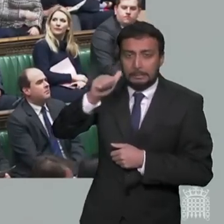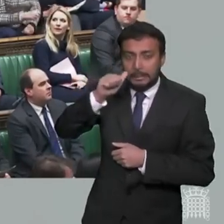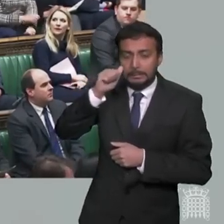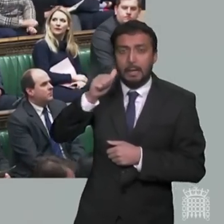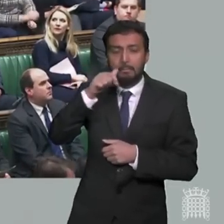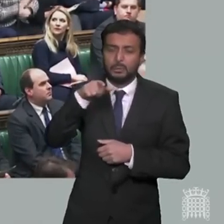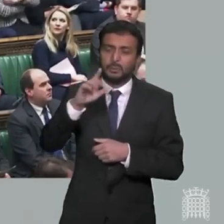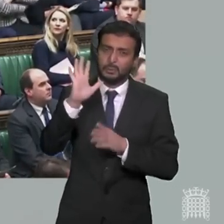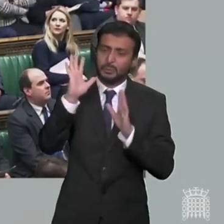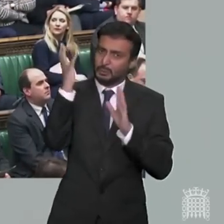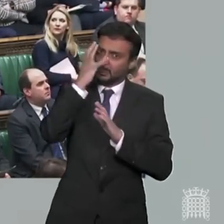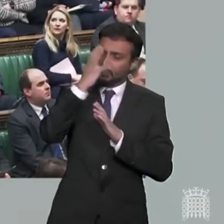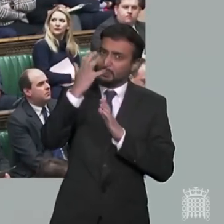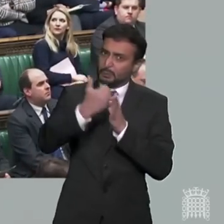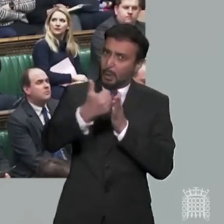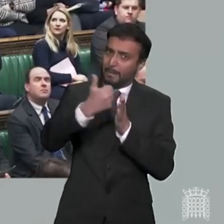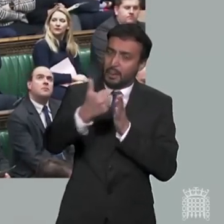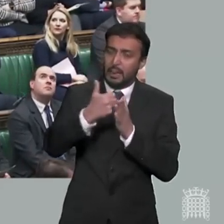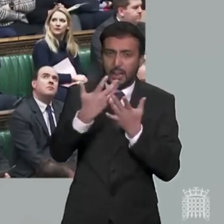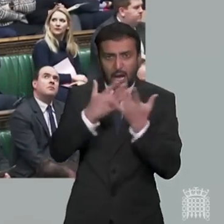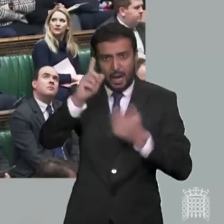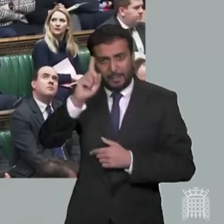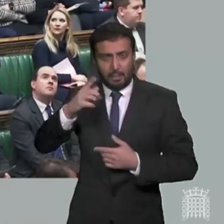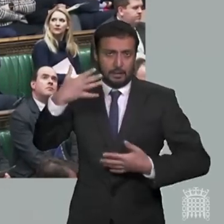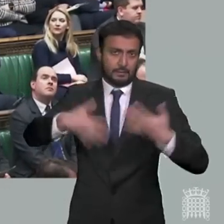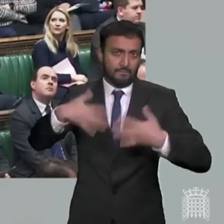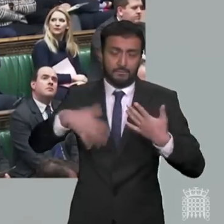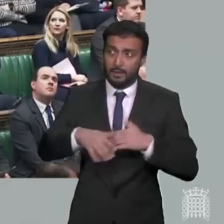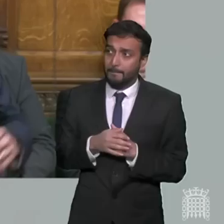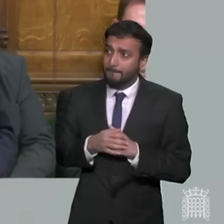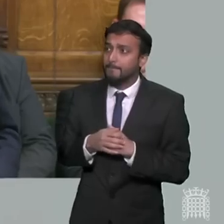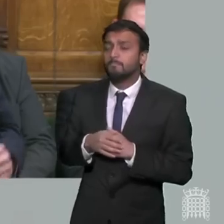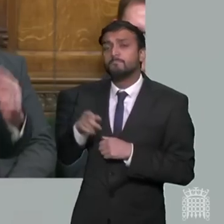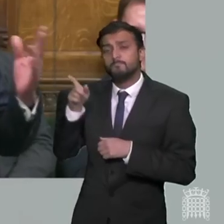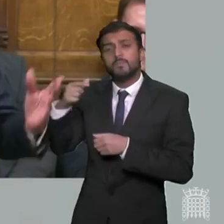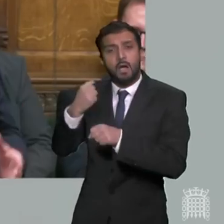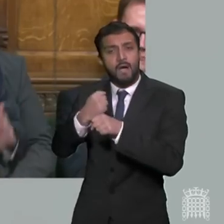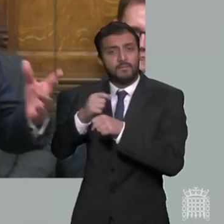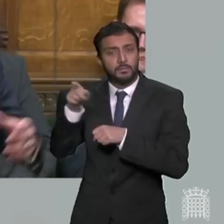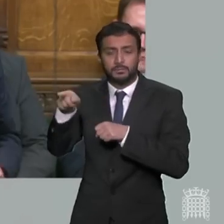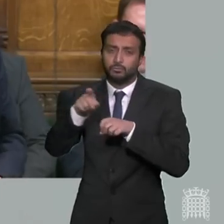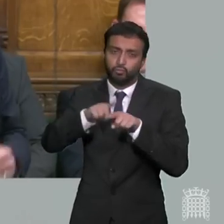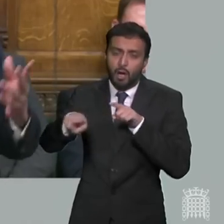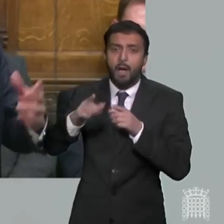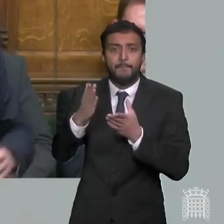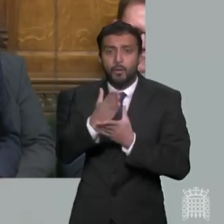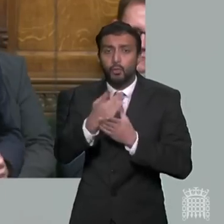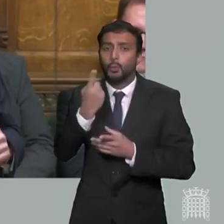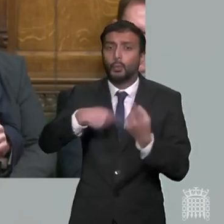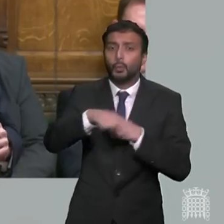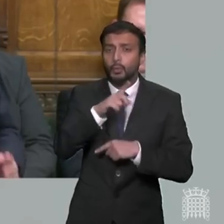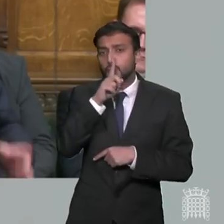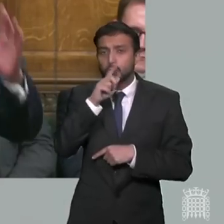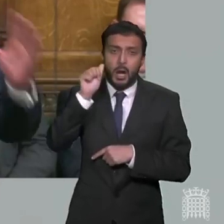to millions of people. And government efforts in this matter have tended to focus on making sure that scammers can't launder their proceeds of crime and that victims